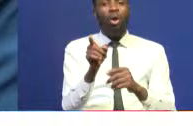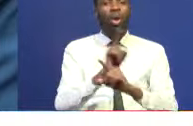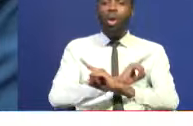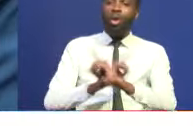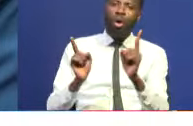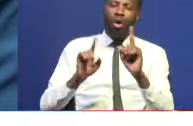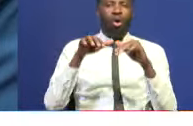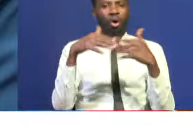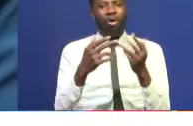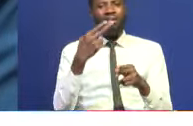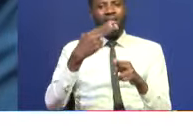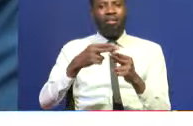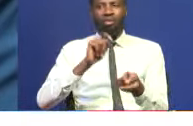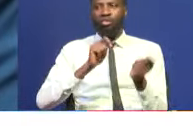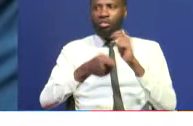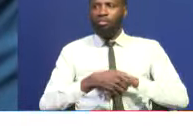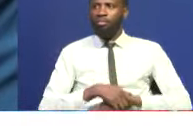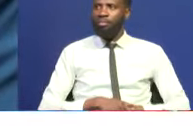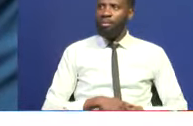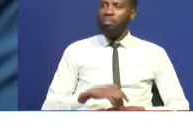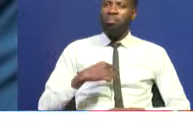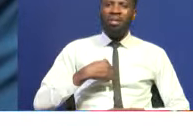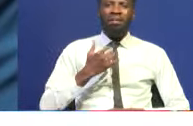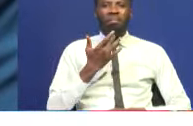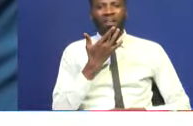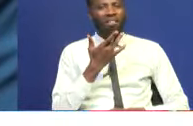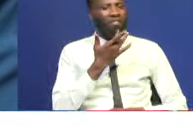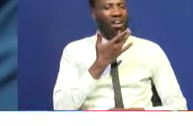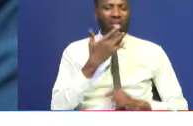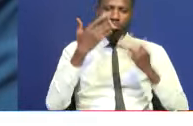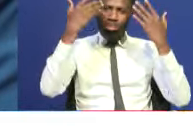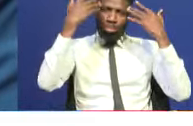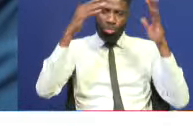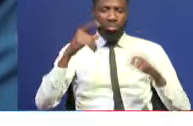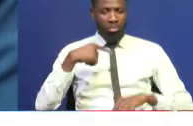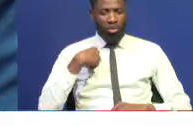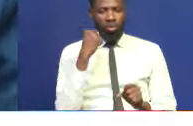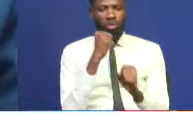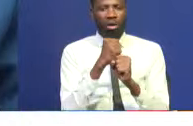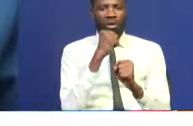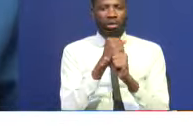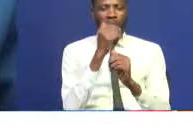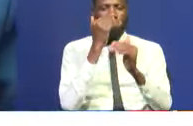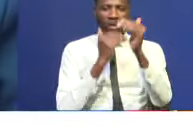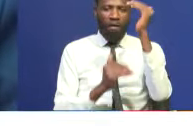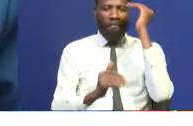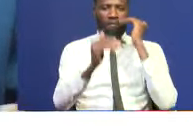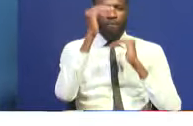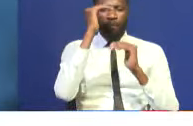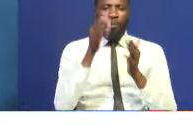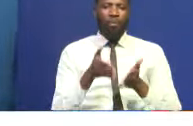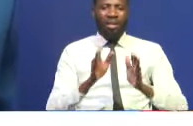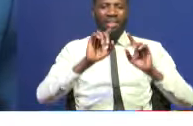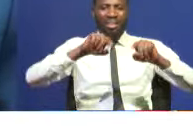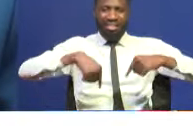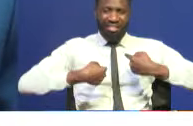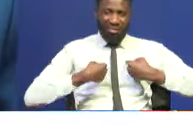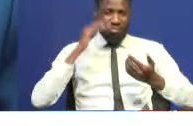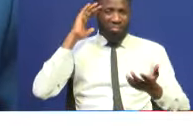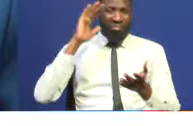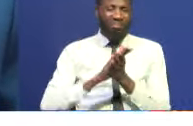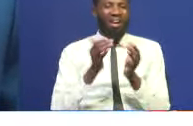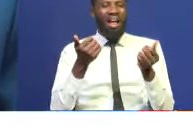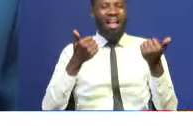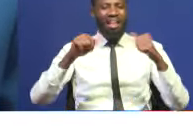It's my nature not to be biased because I discharge my duties professionally. And I want to believe at any time, at any point